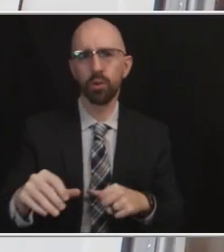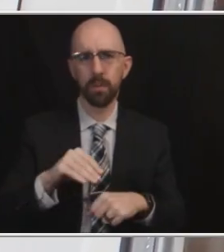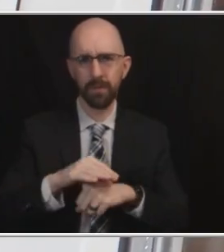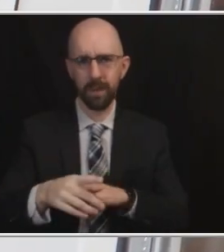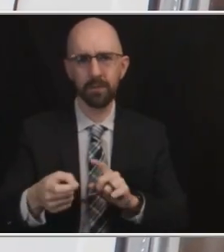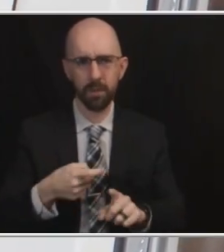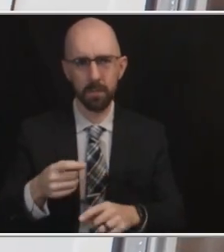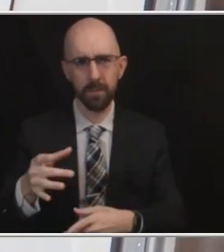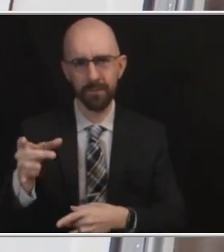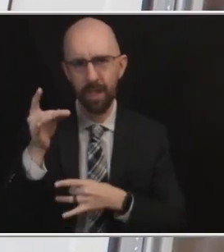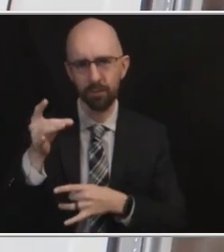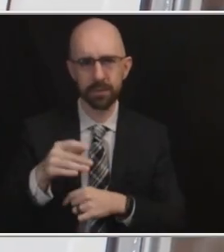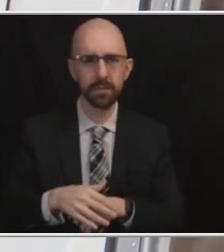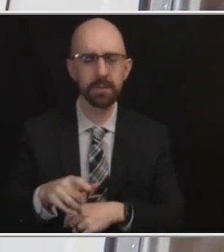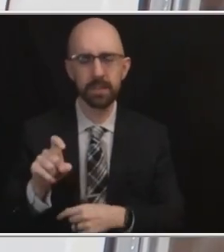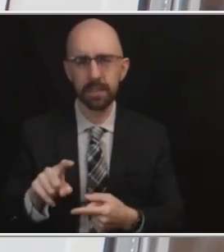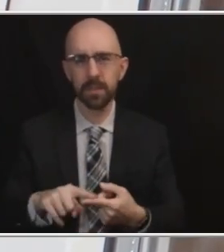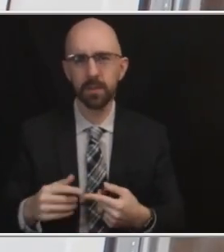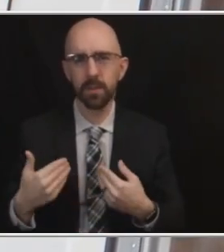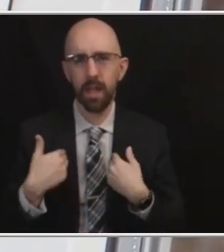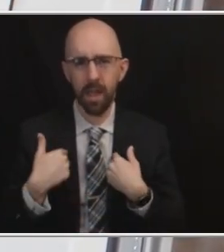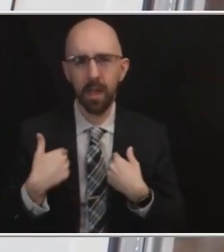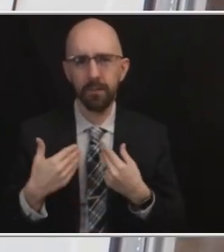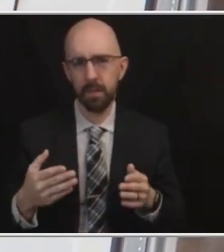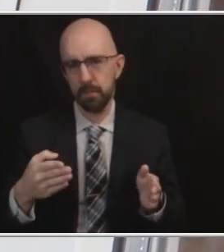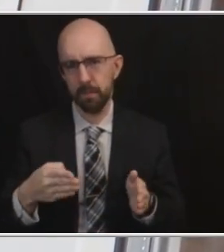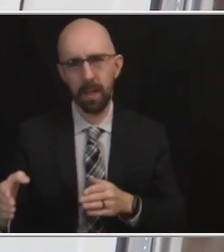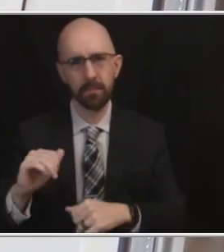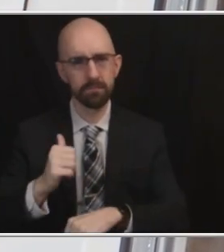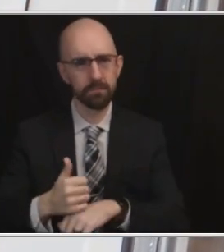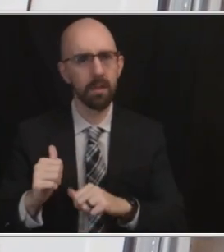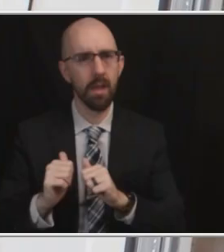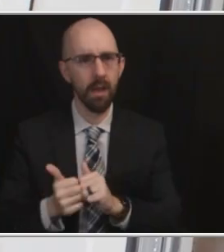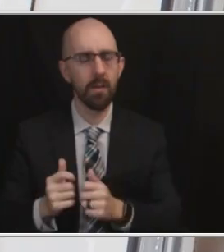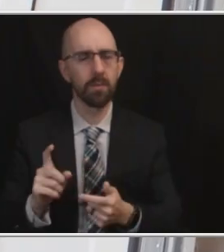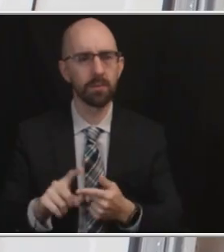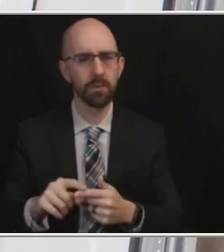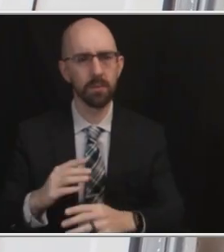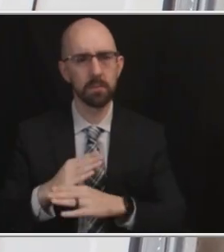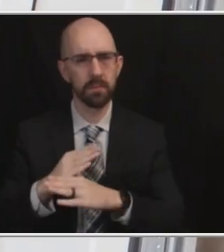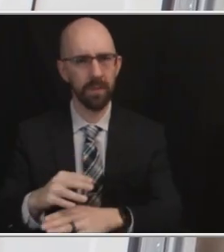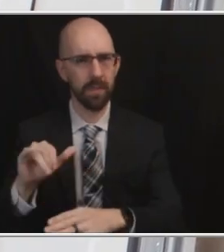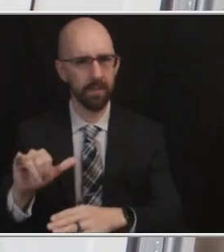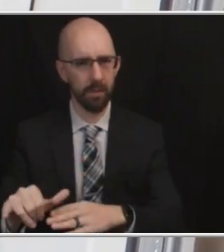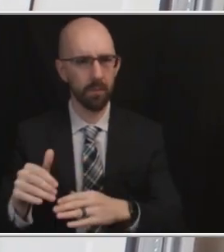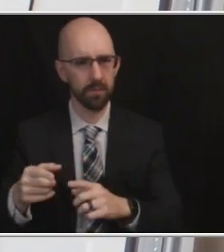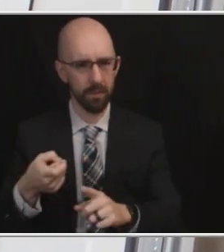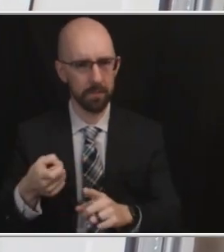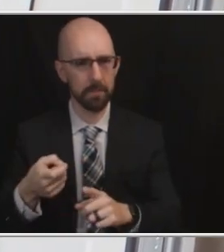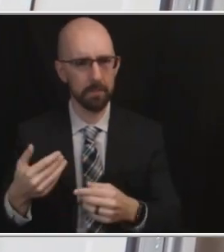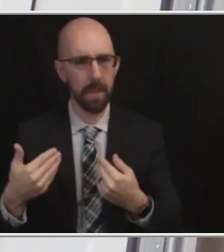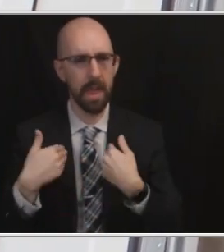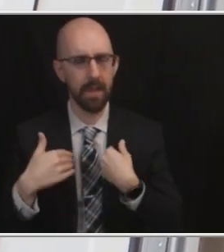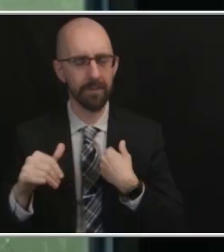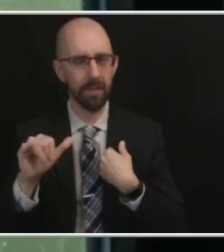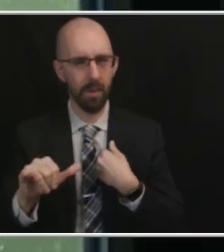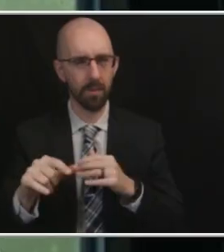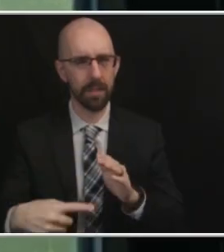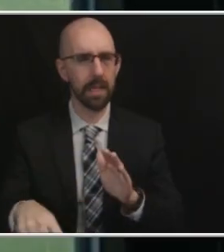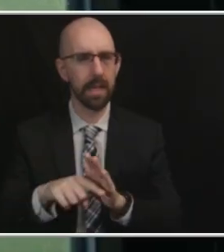we need to have plans in place how to prevent those from having those negative